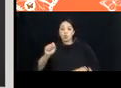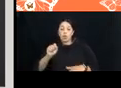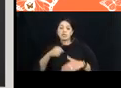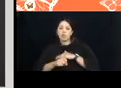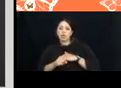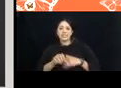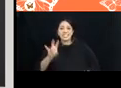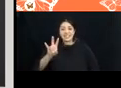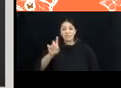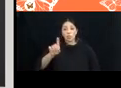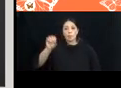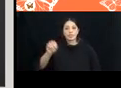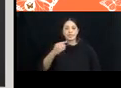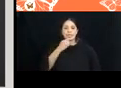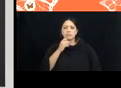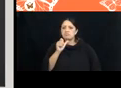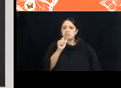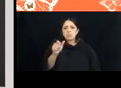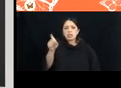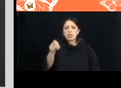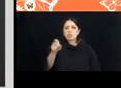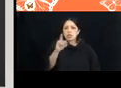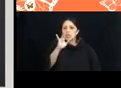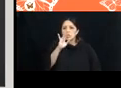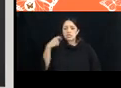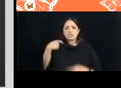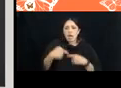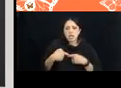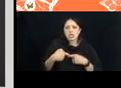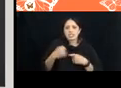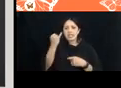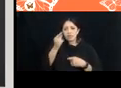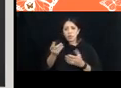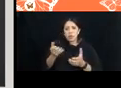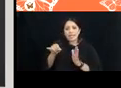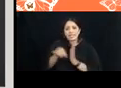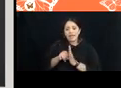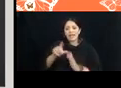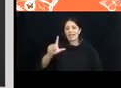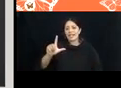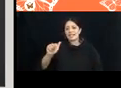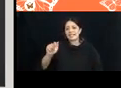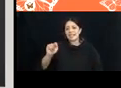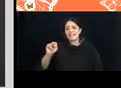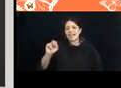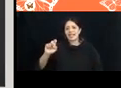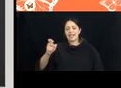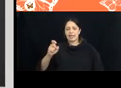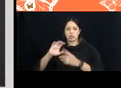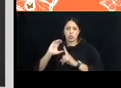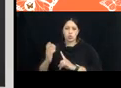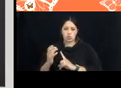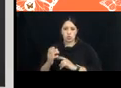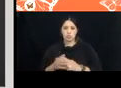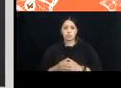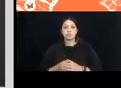speak Spanish in order to identify as Latinx. And the U.S.-born, that